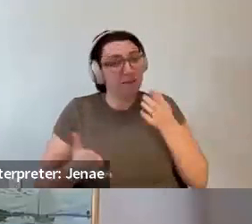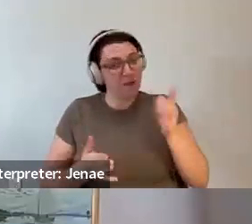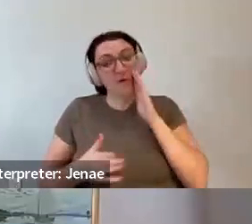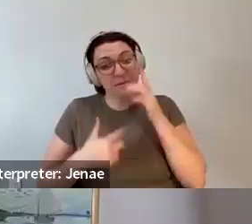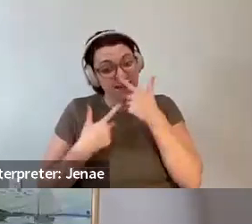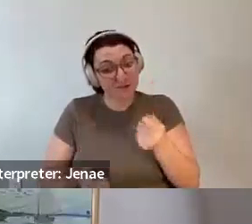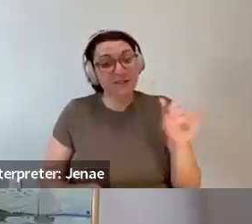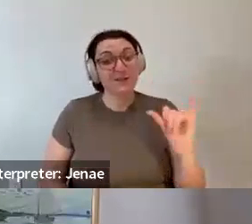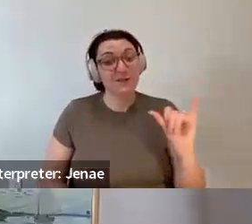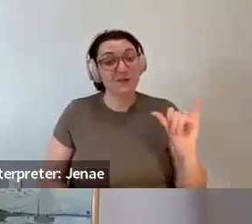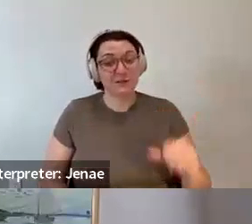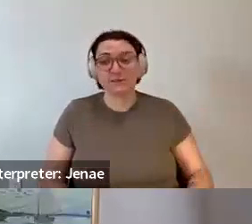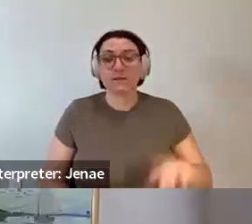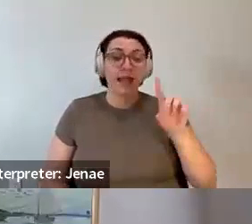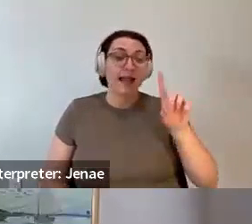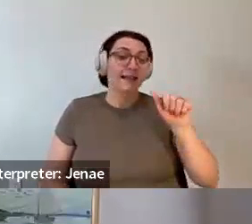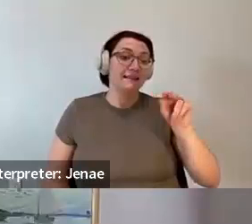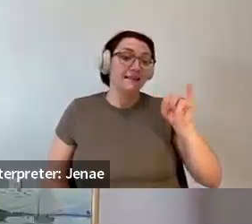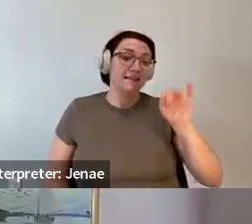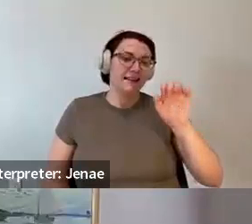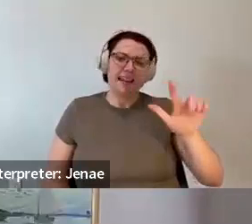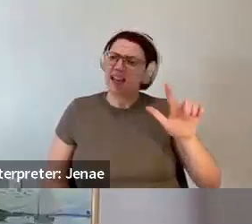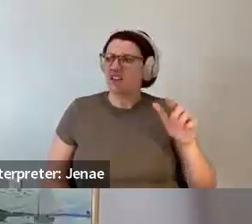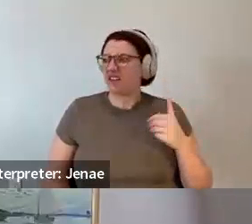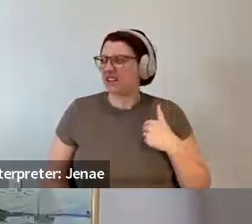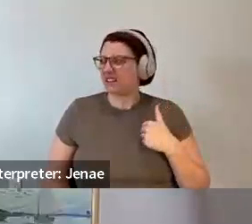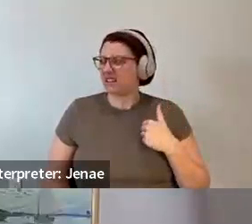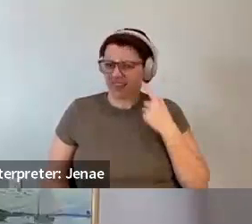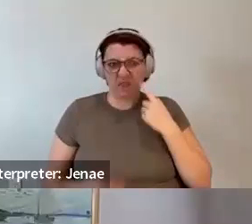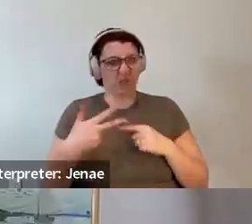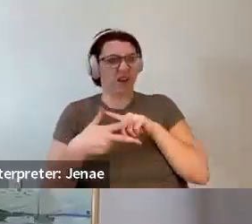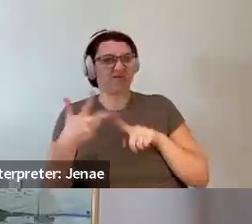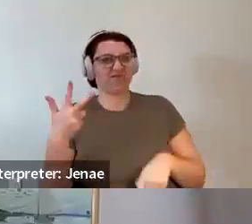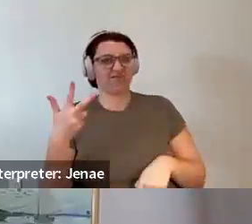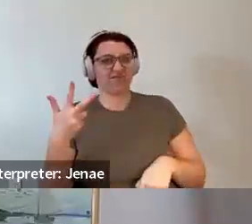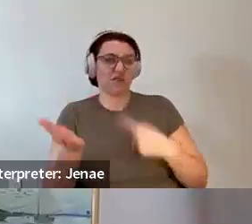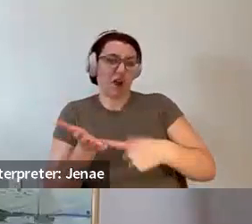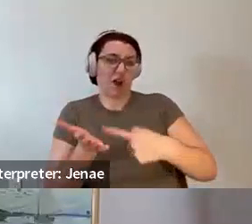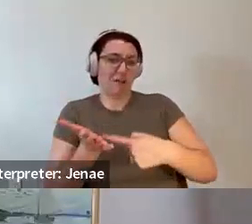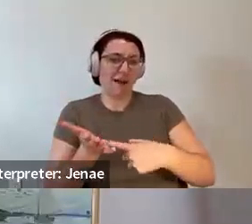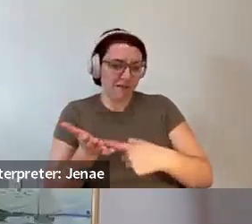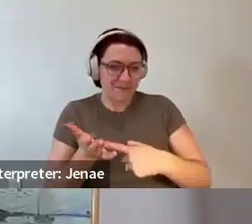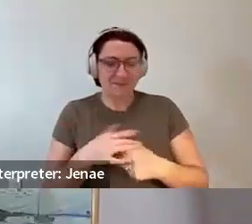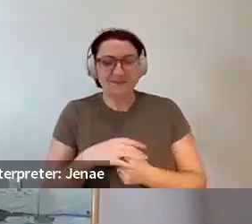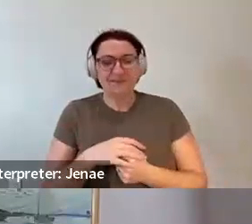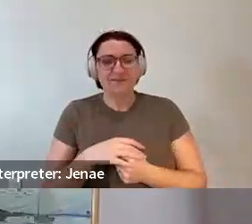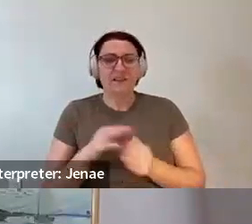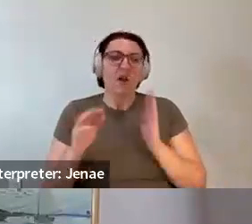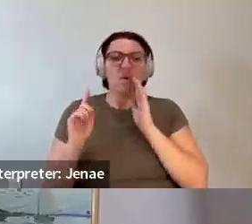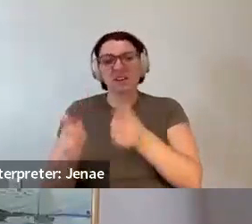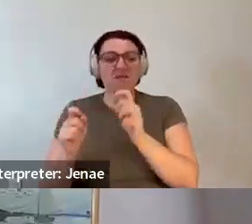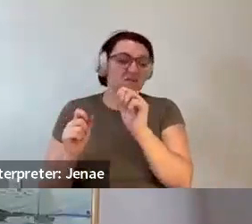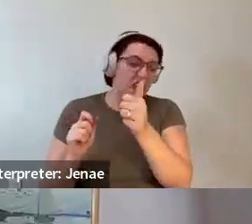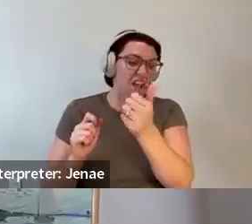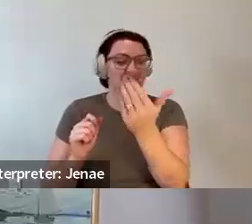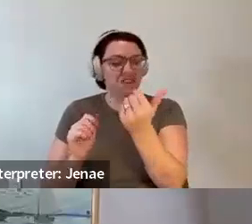well. So Daniel's got, I guess, kind of three different things to talk with you about, but we're gonna give him about 10-15 minutes here so